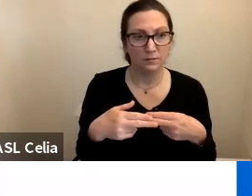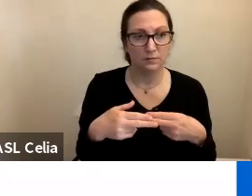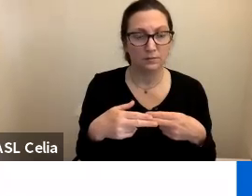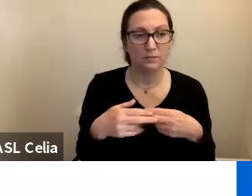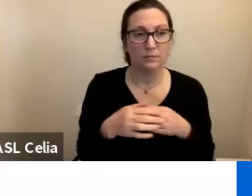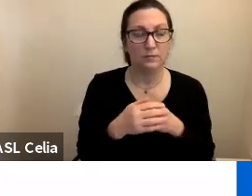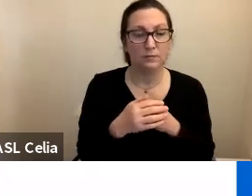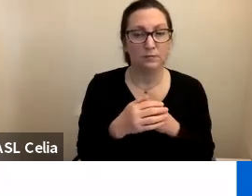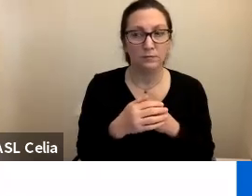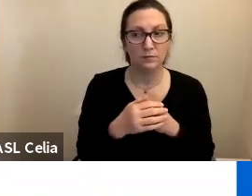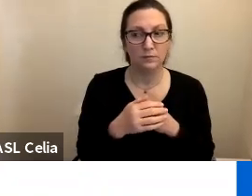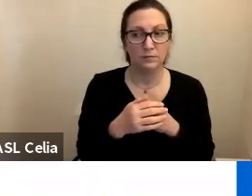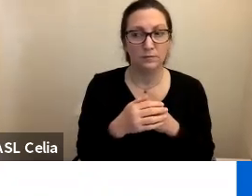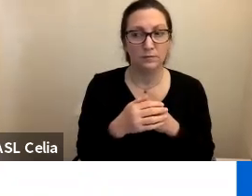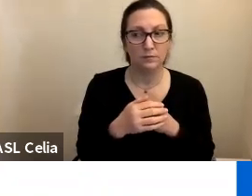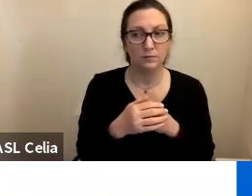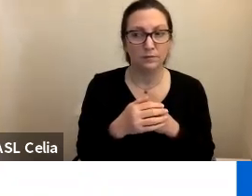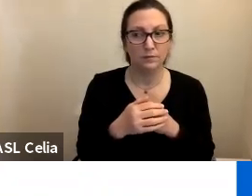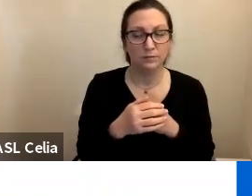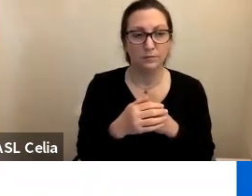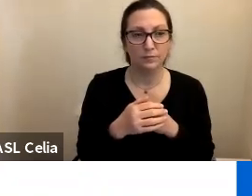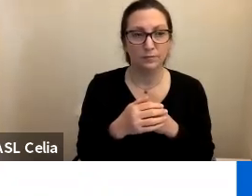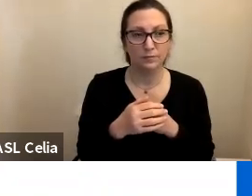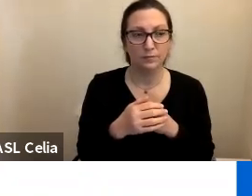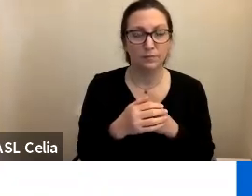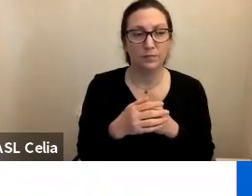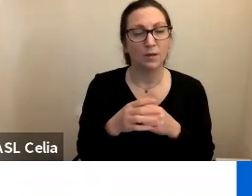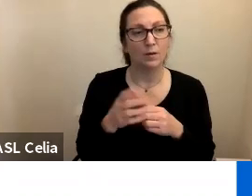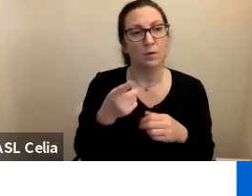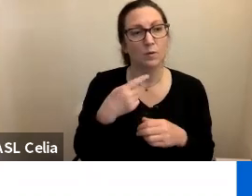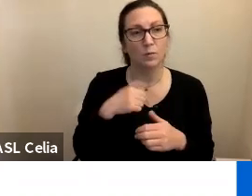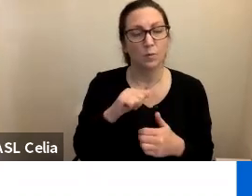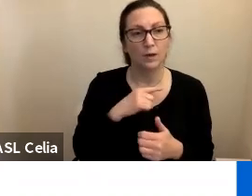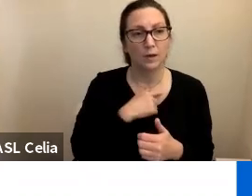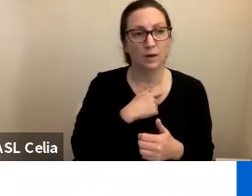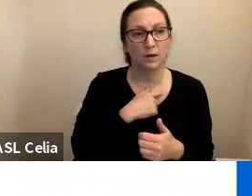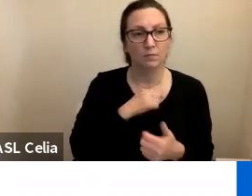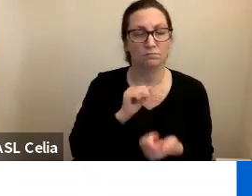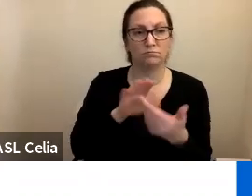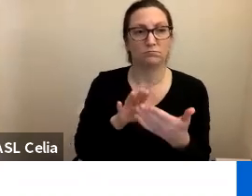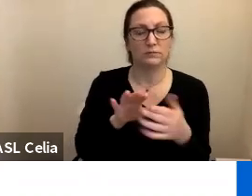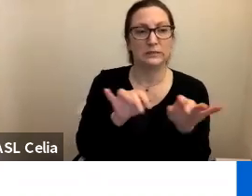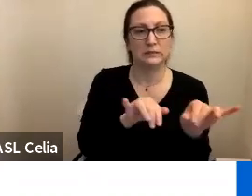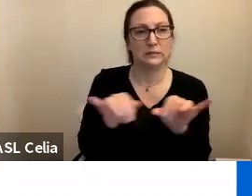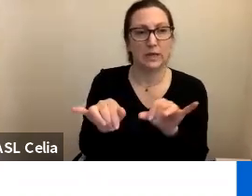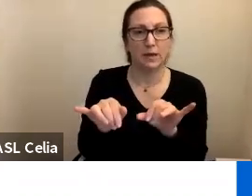phenomenon that we encountered with this summer's working group.